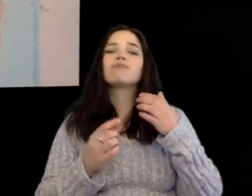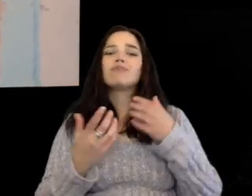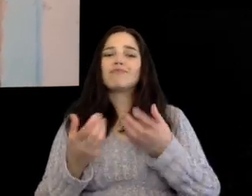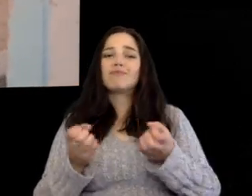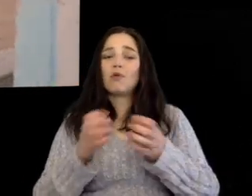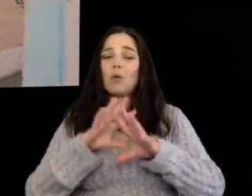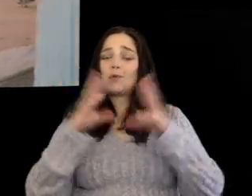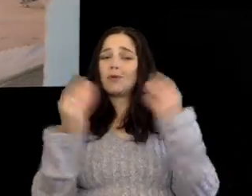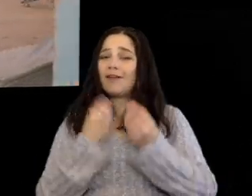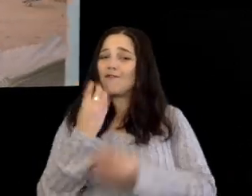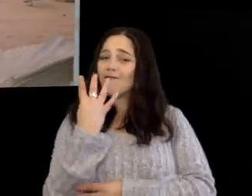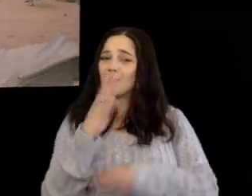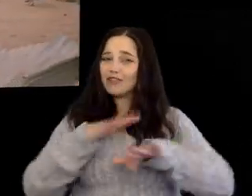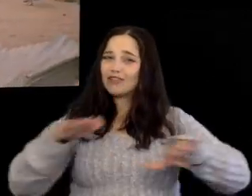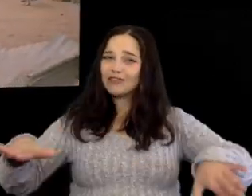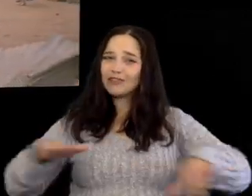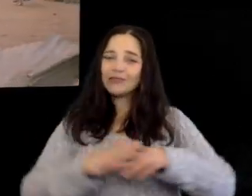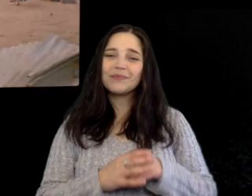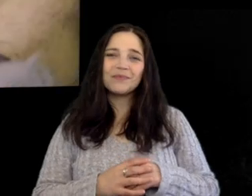ndoto zina kesi ana inya